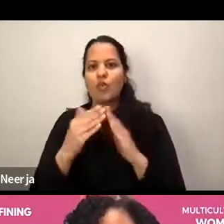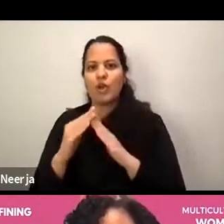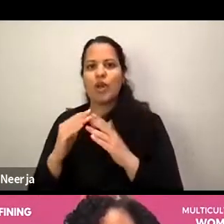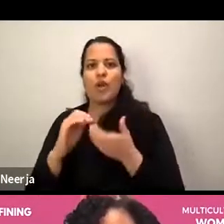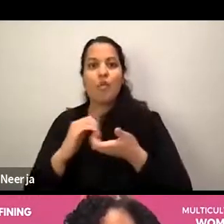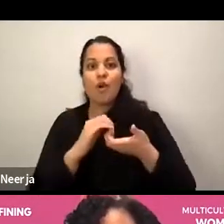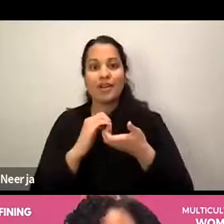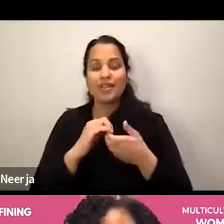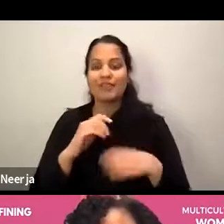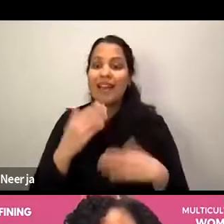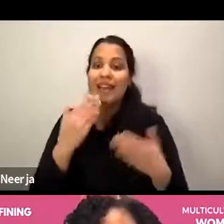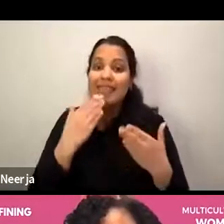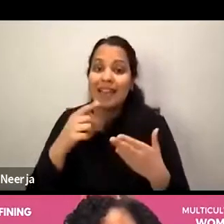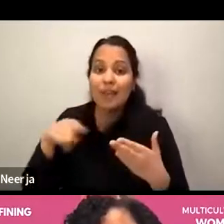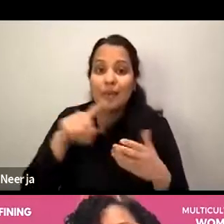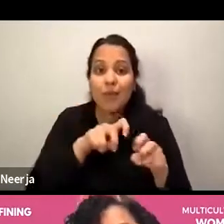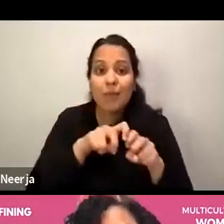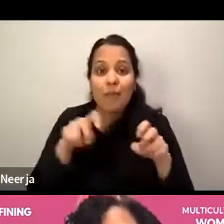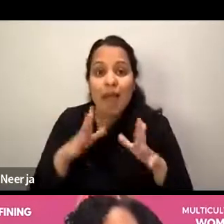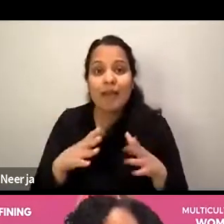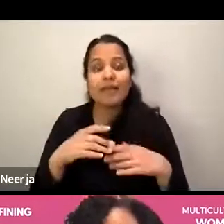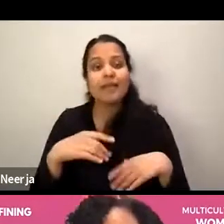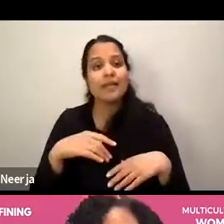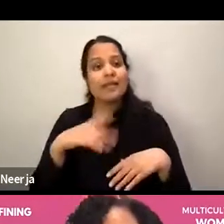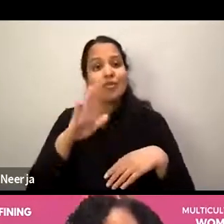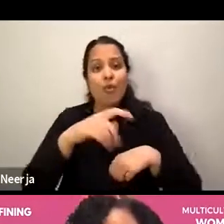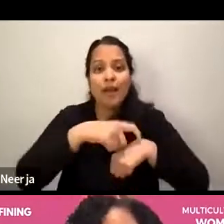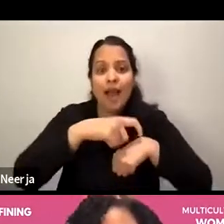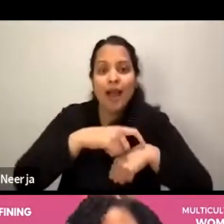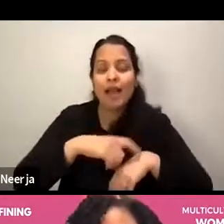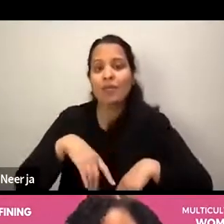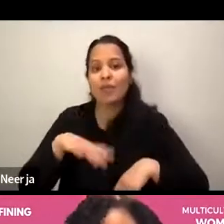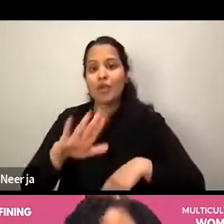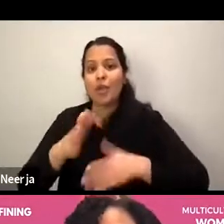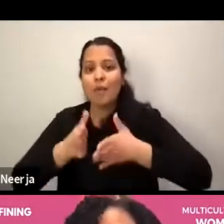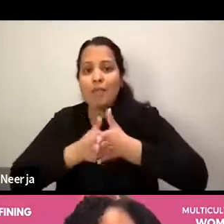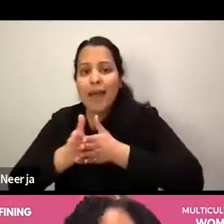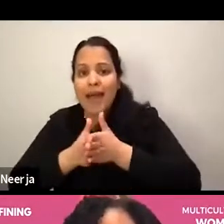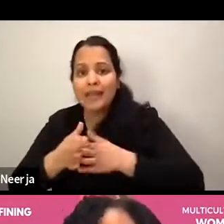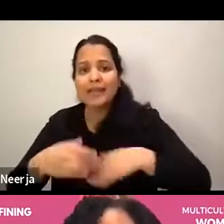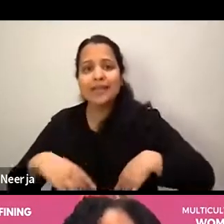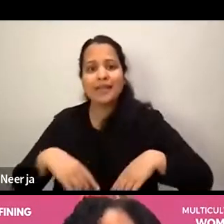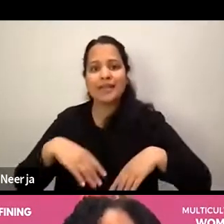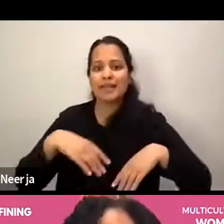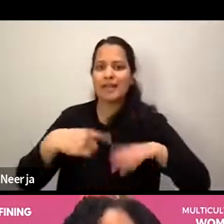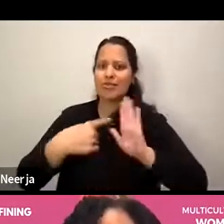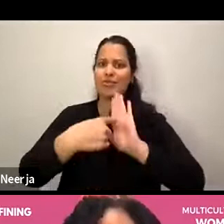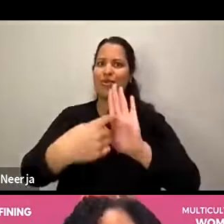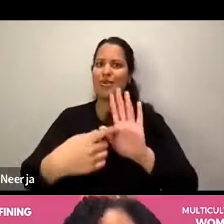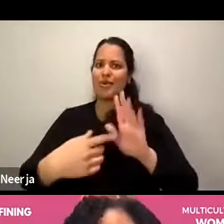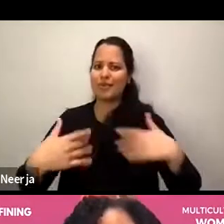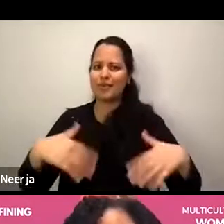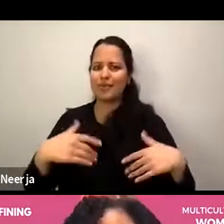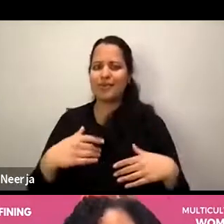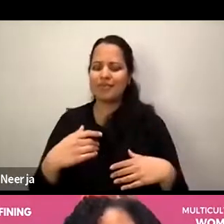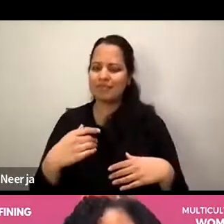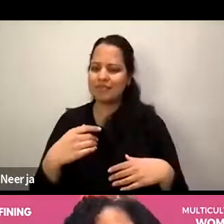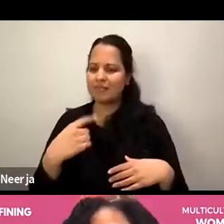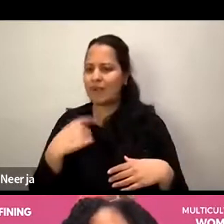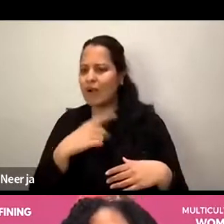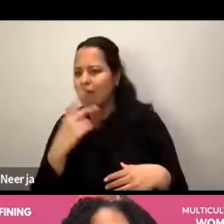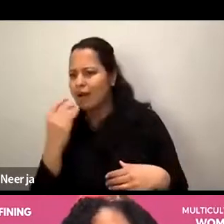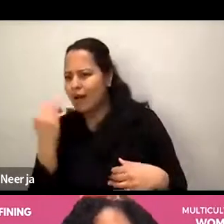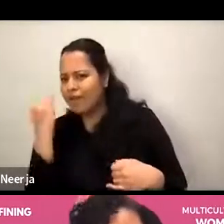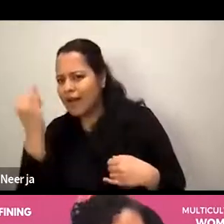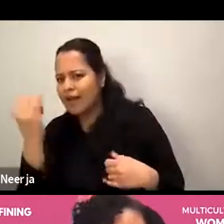of the panelists for taking the time and showing your passion and showing the glimpse of what you're dealing with on a daily